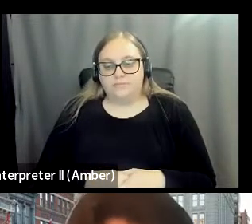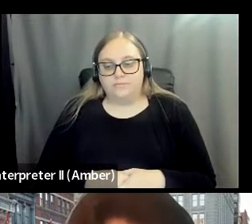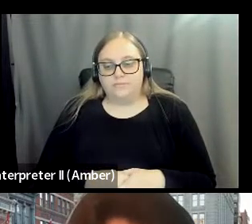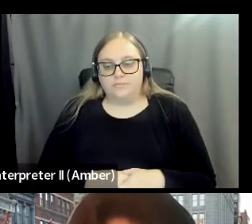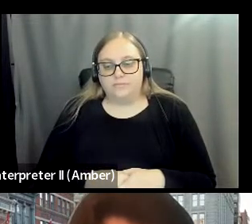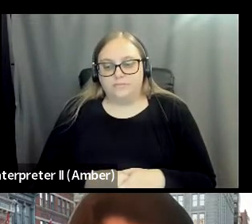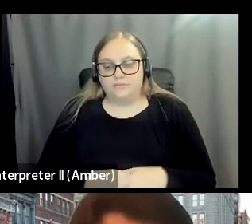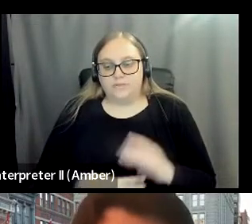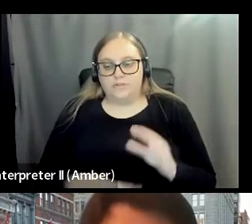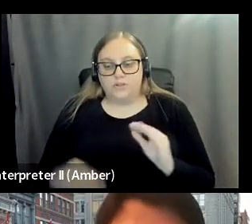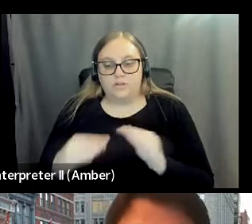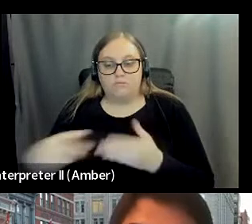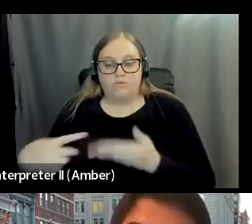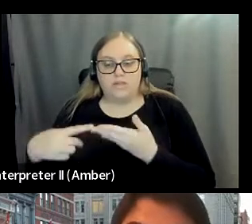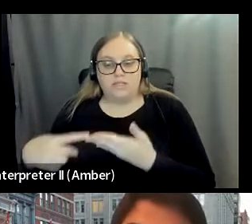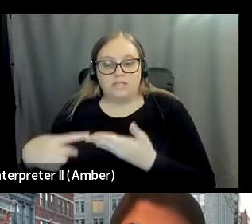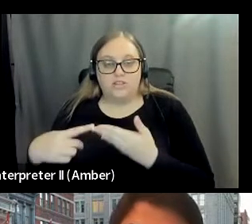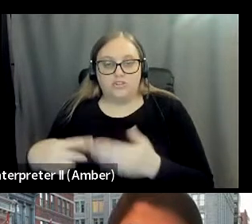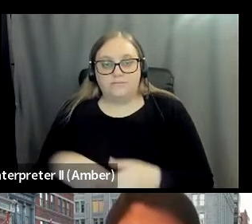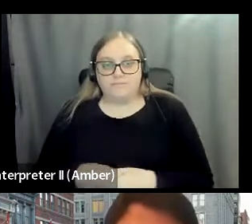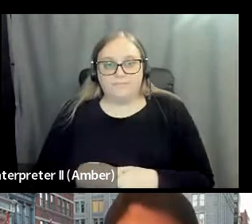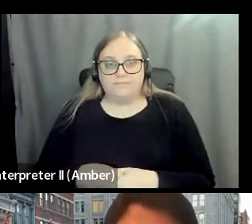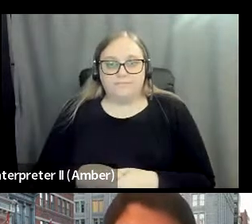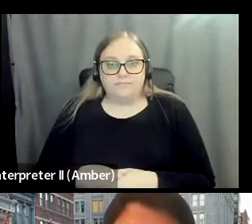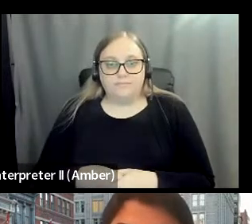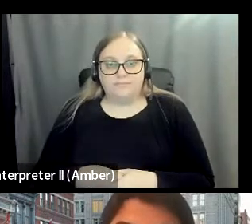Further discussion?